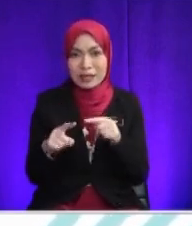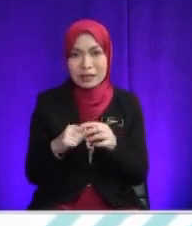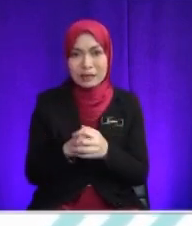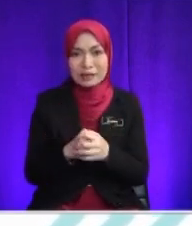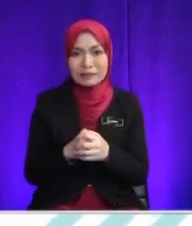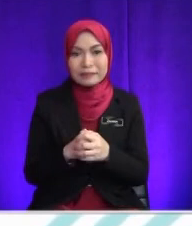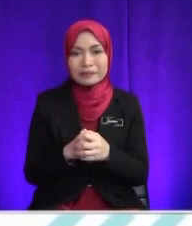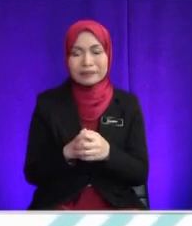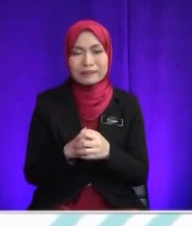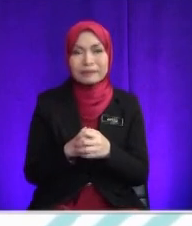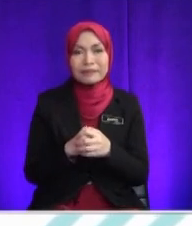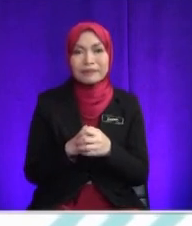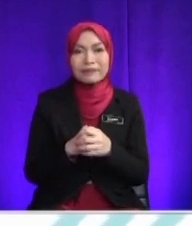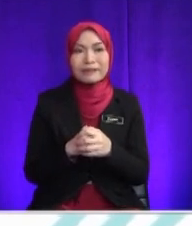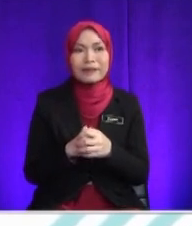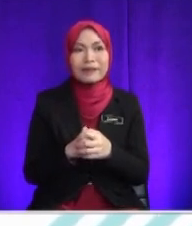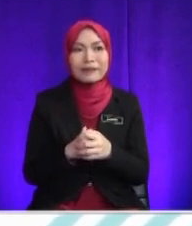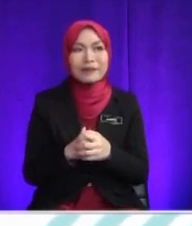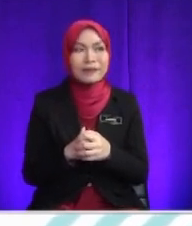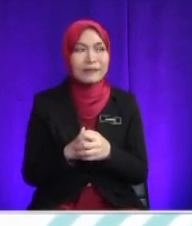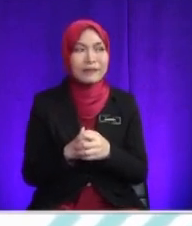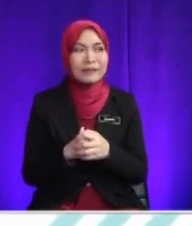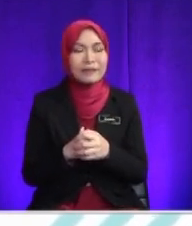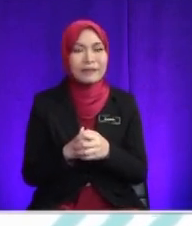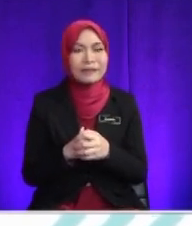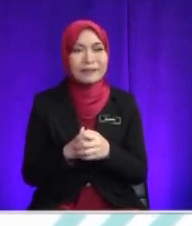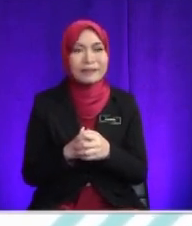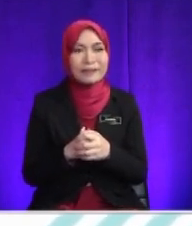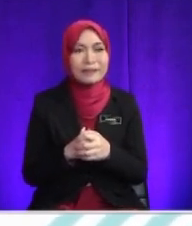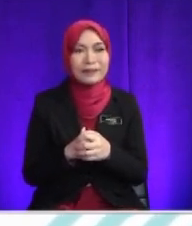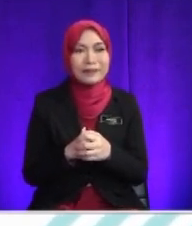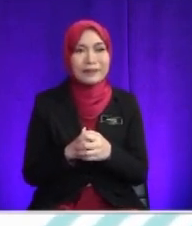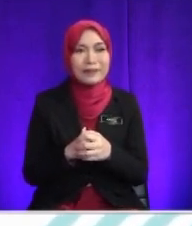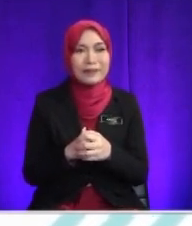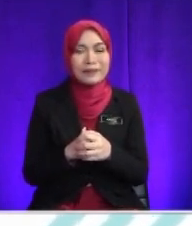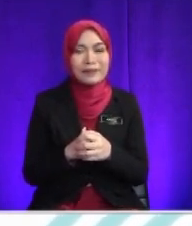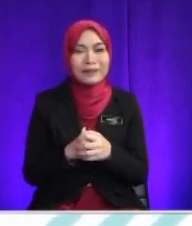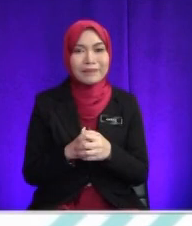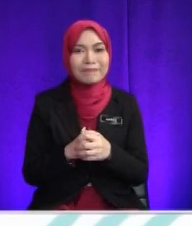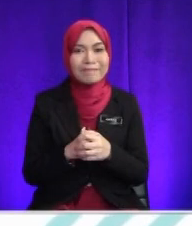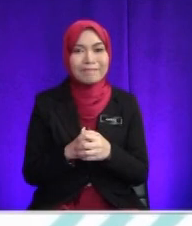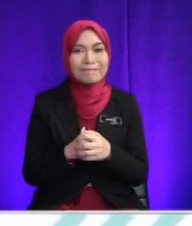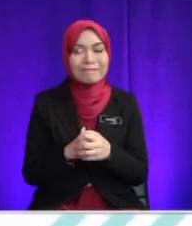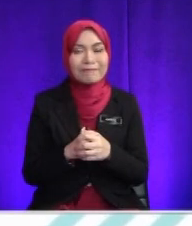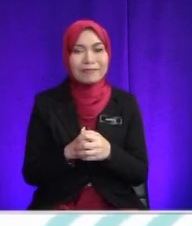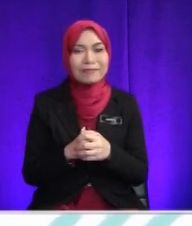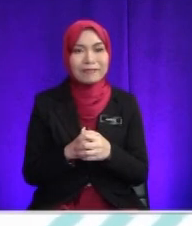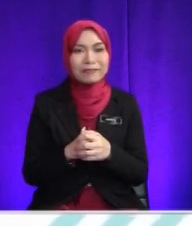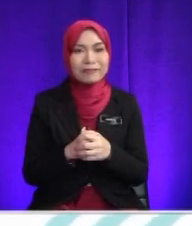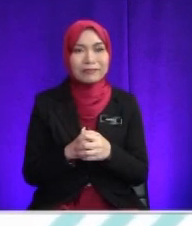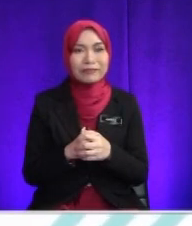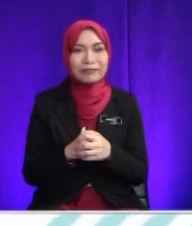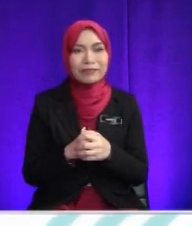third definition. Okay, are you ready? Okay, so arsonist is a person who starts a fire